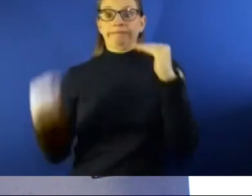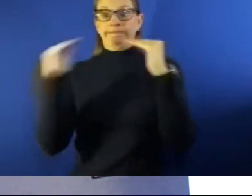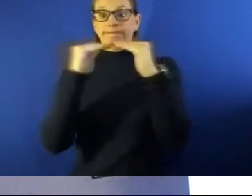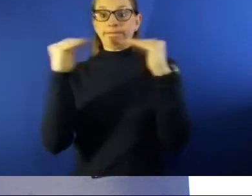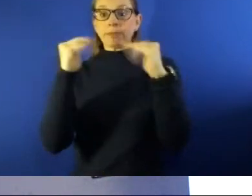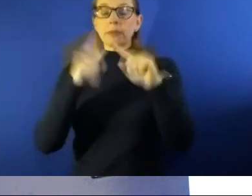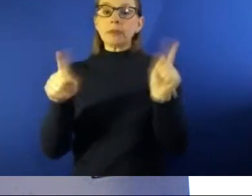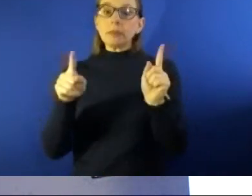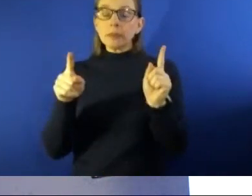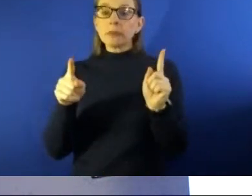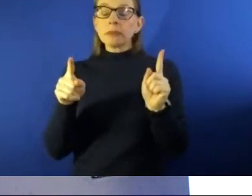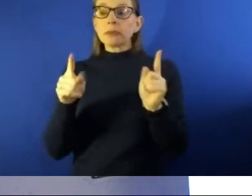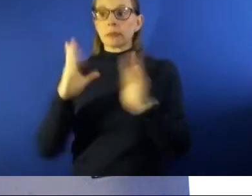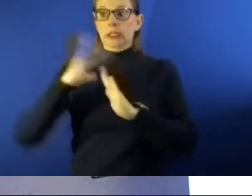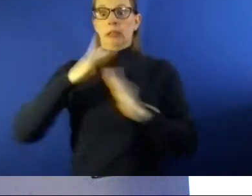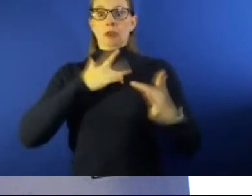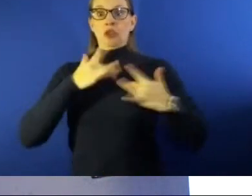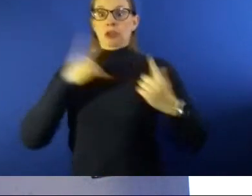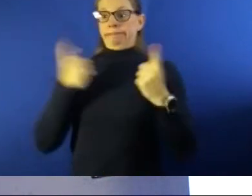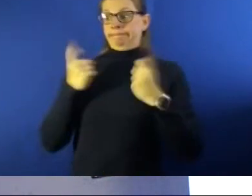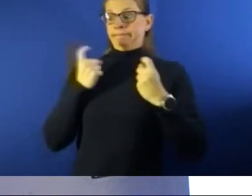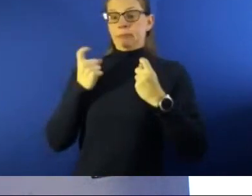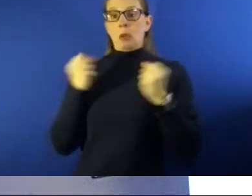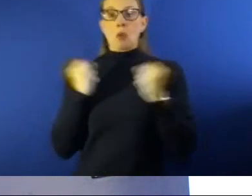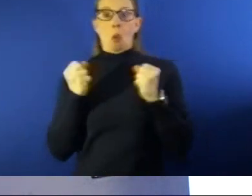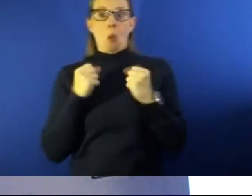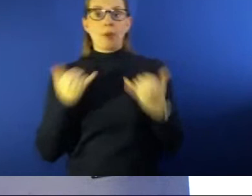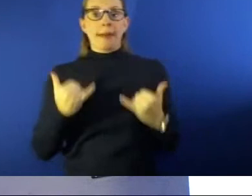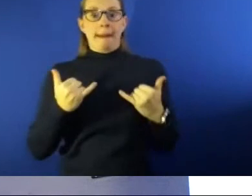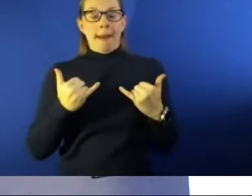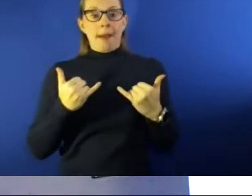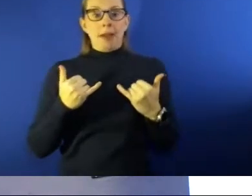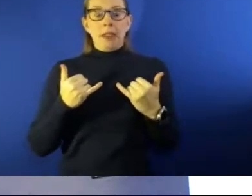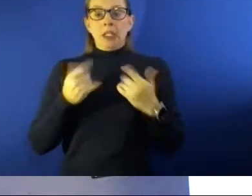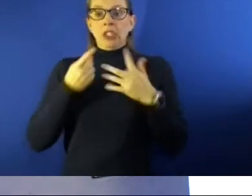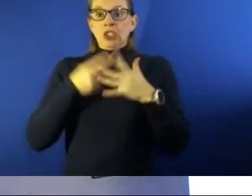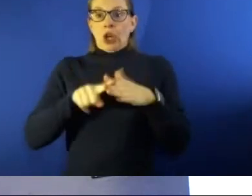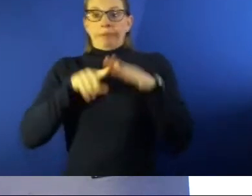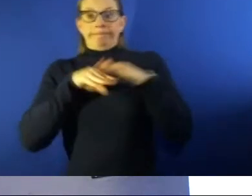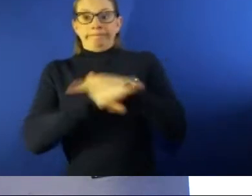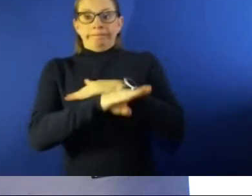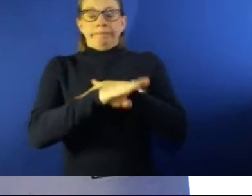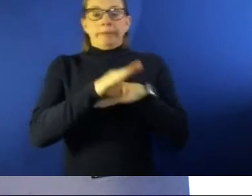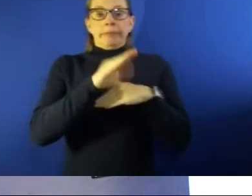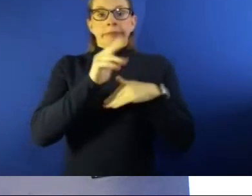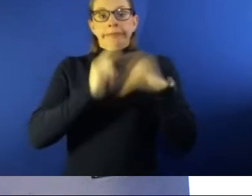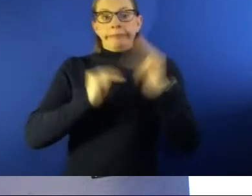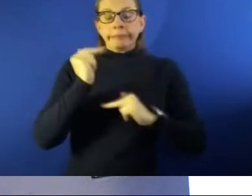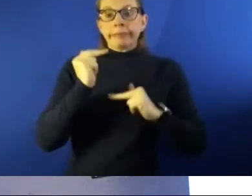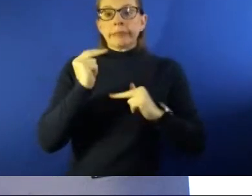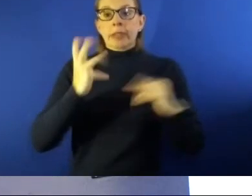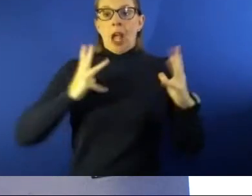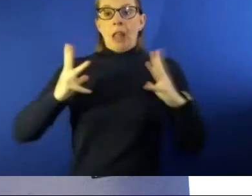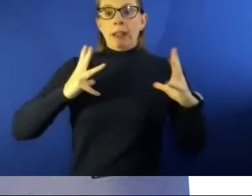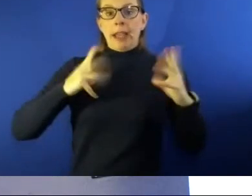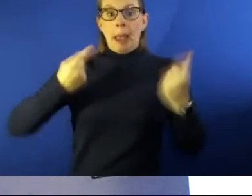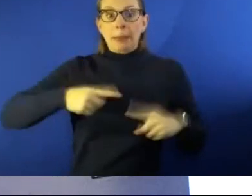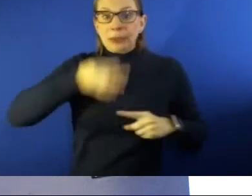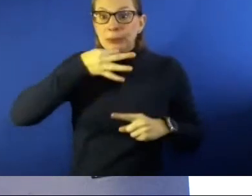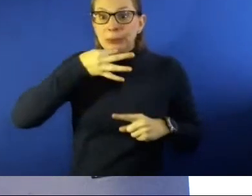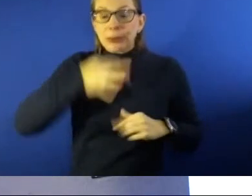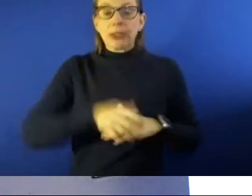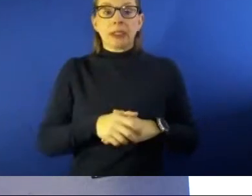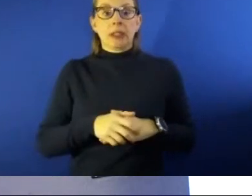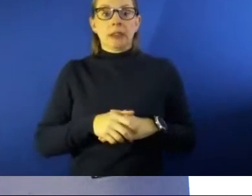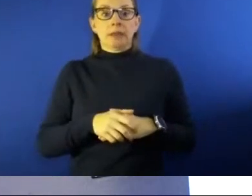big concerns about now it's starting to get colder. We're starting to head indoors. We have the holidays coming on our heels right now. What kind of concerns do you have